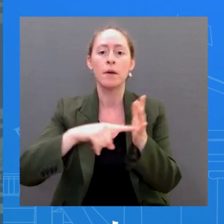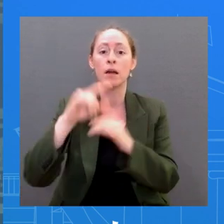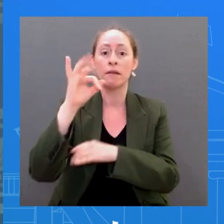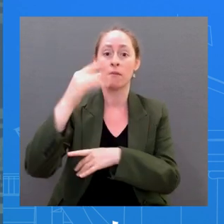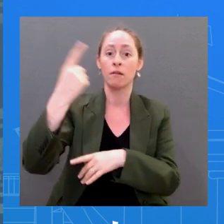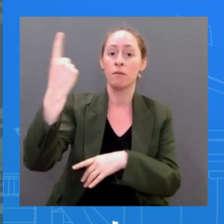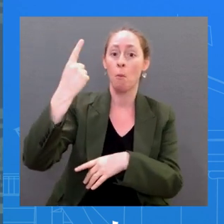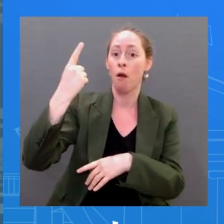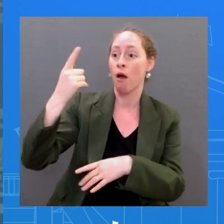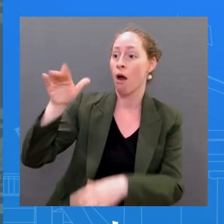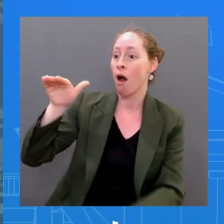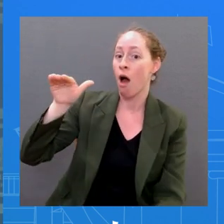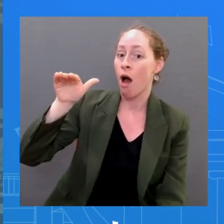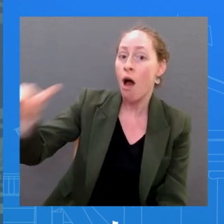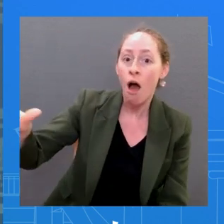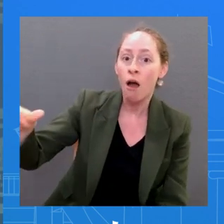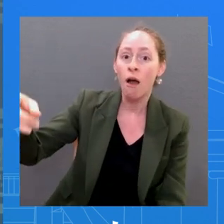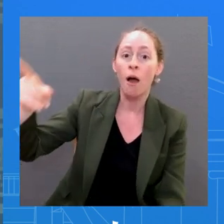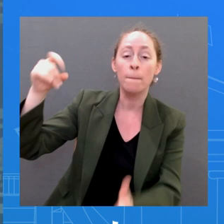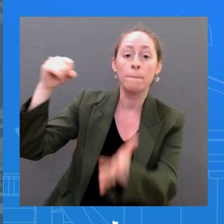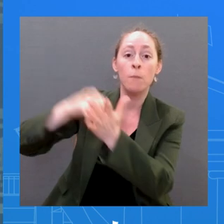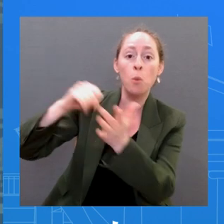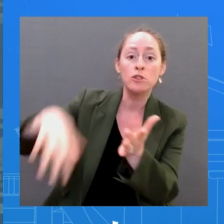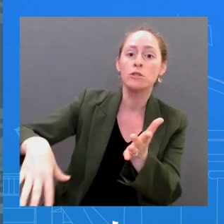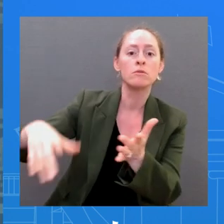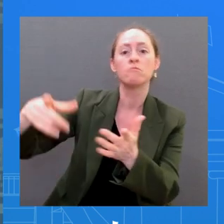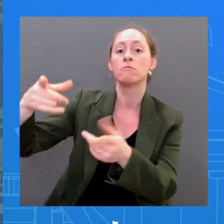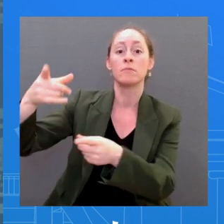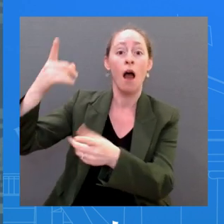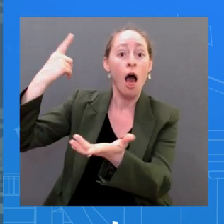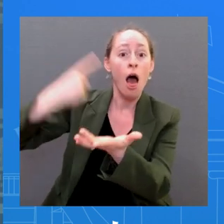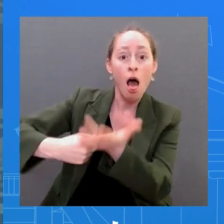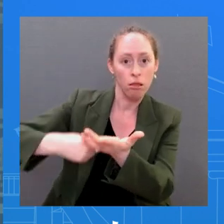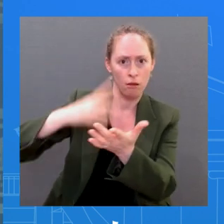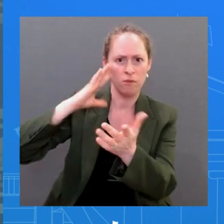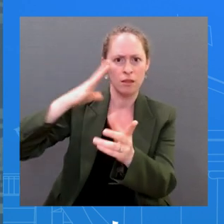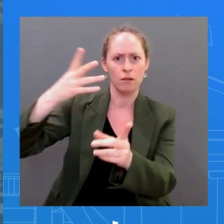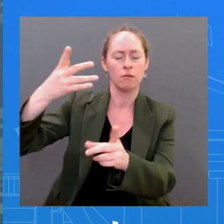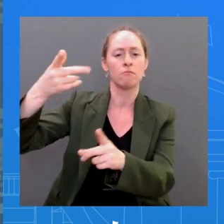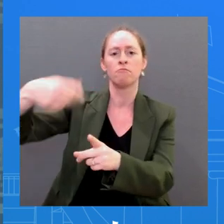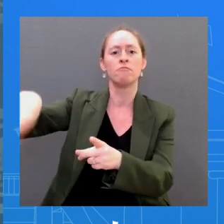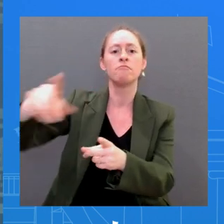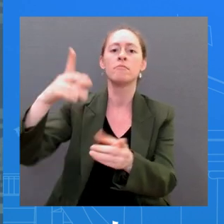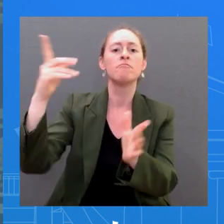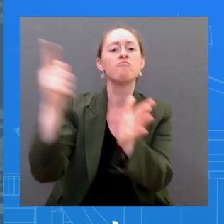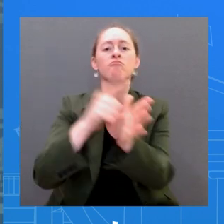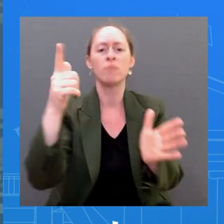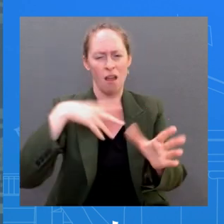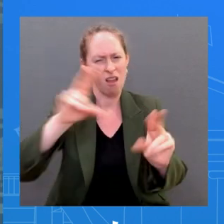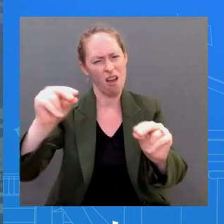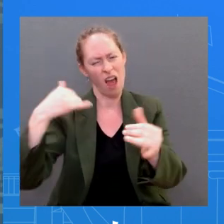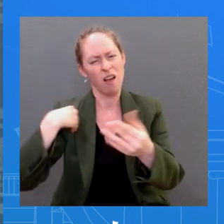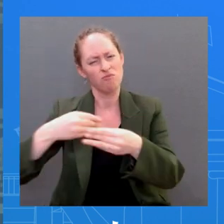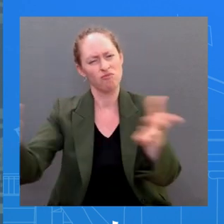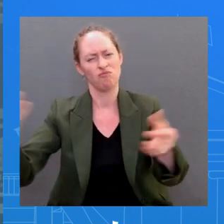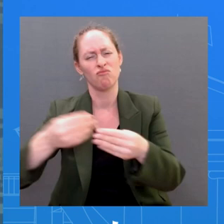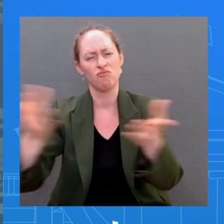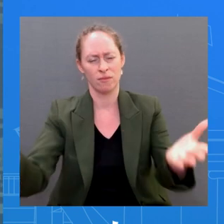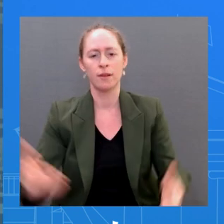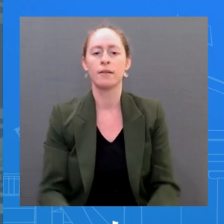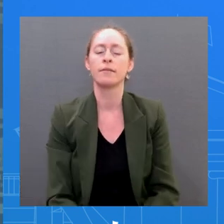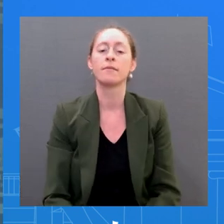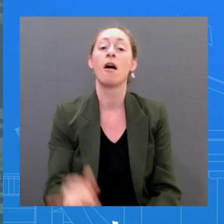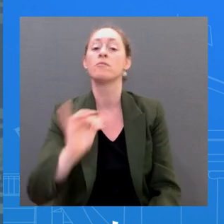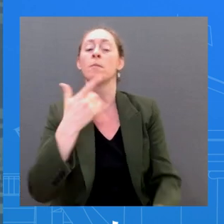the administration's commitment to restore access to equitable, affordable, client-centered, quality family planning